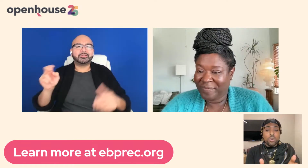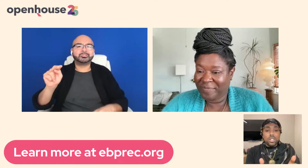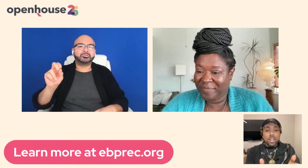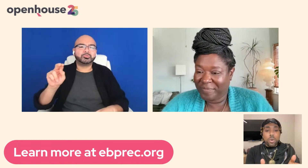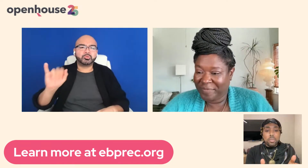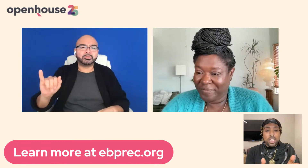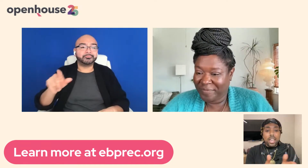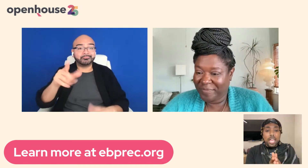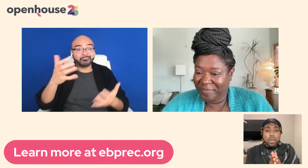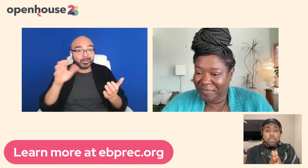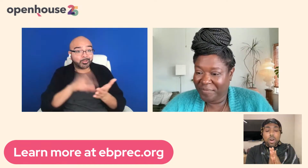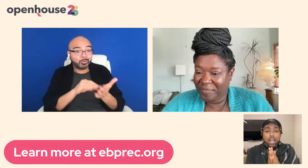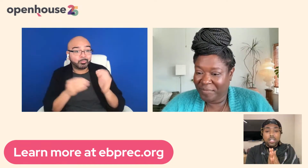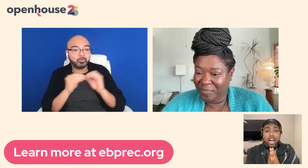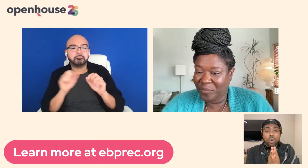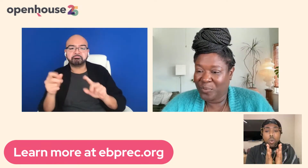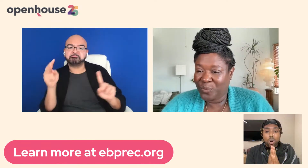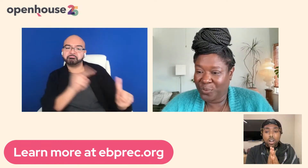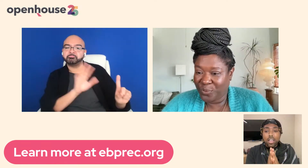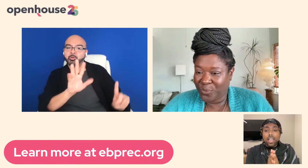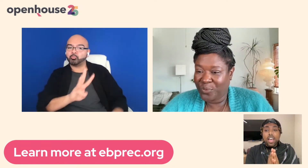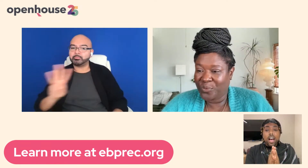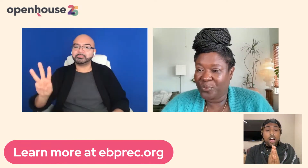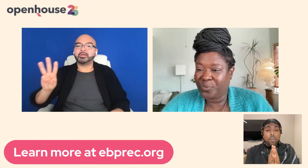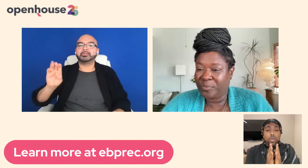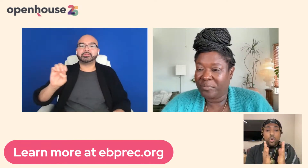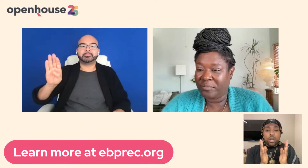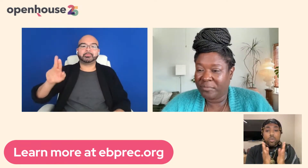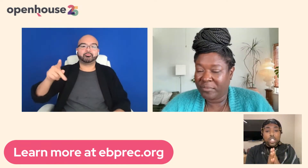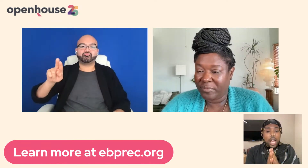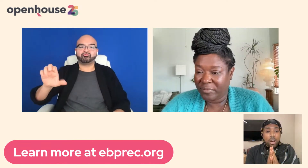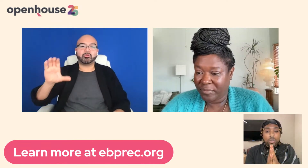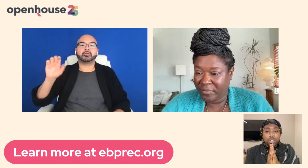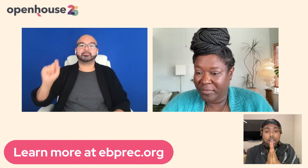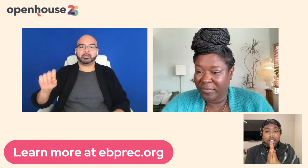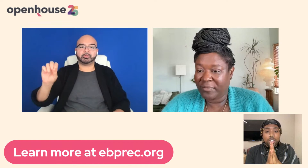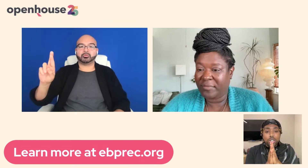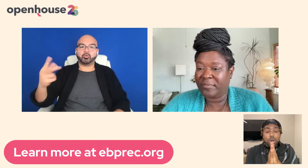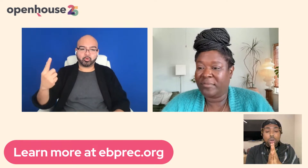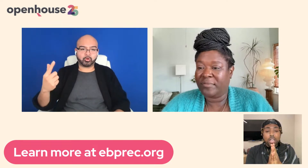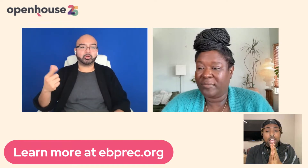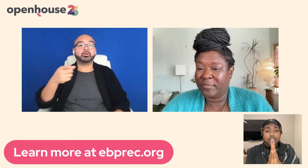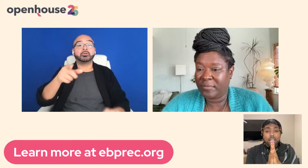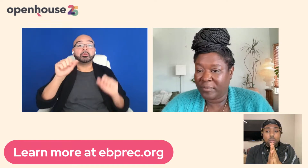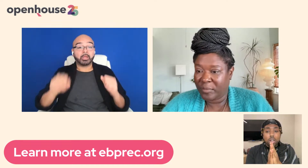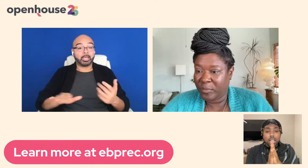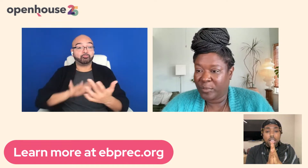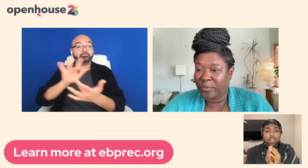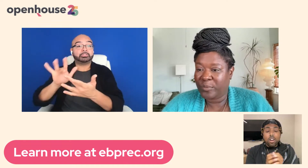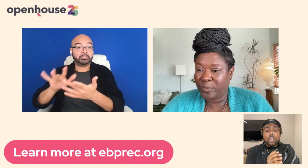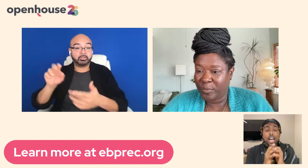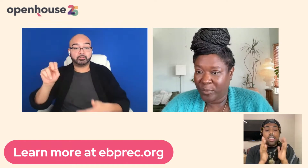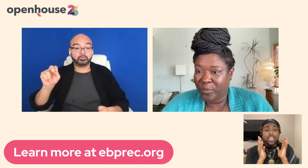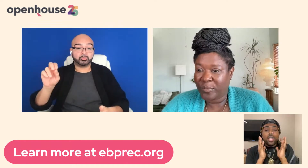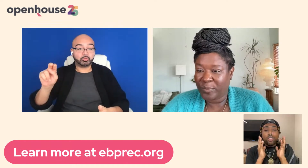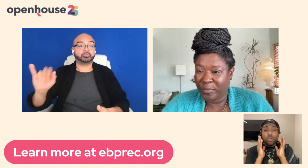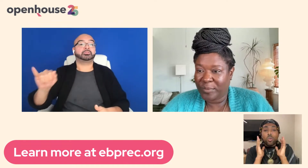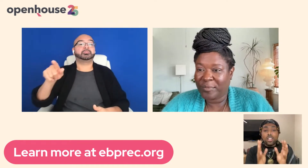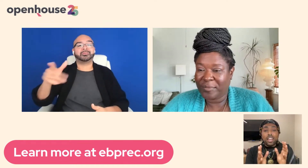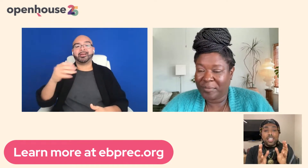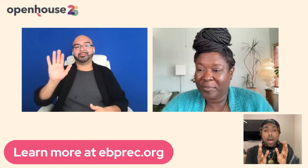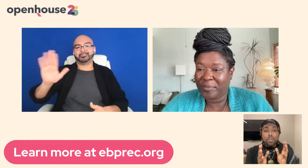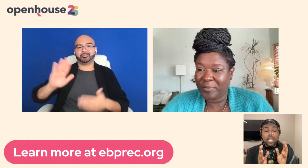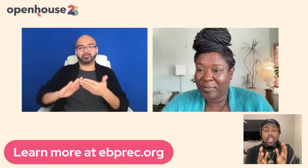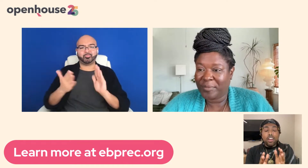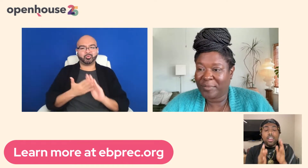please go to their website, ebprec.org. You can reach out to Noni and the community at large. I think the